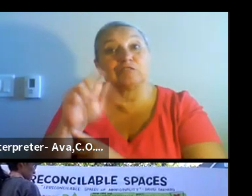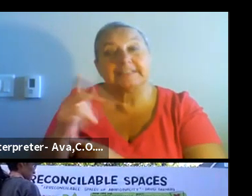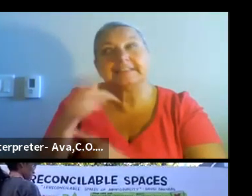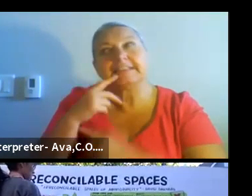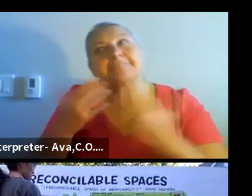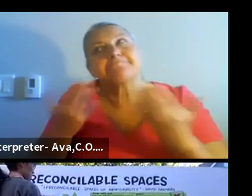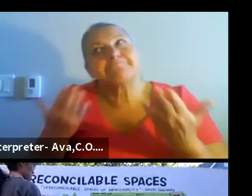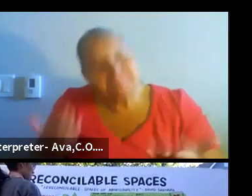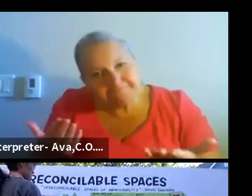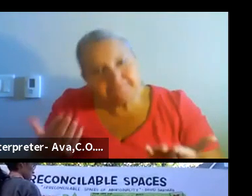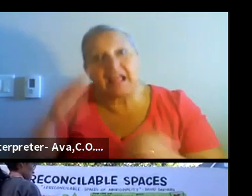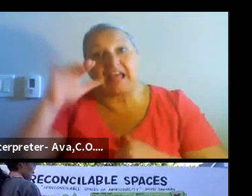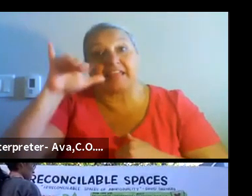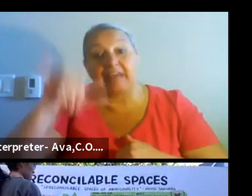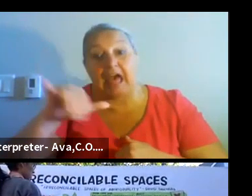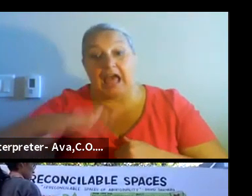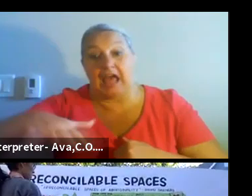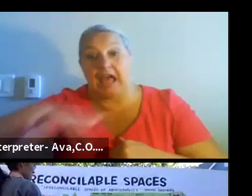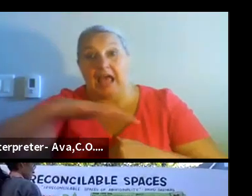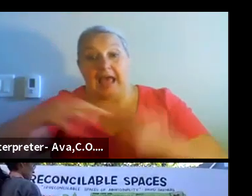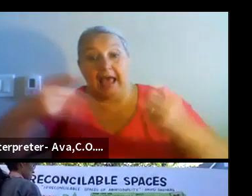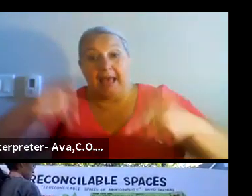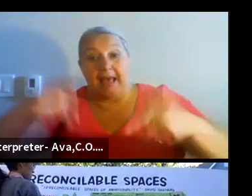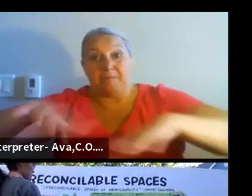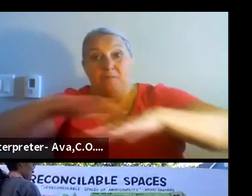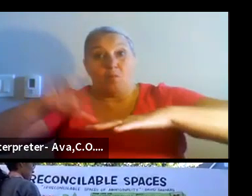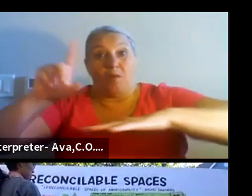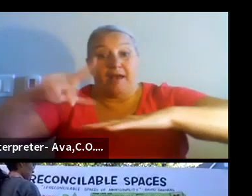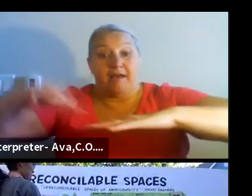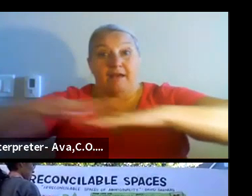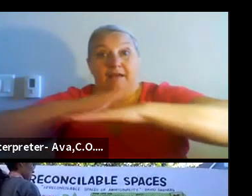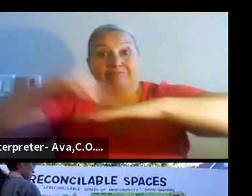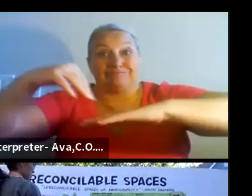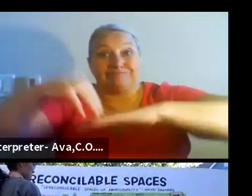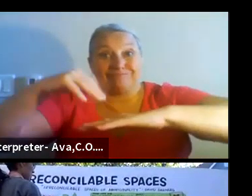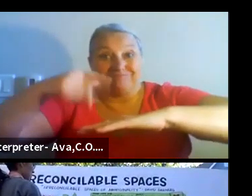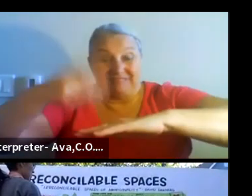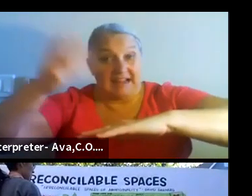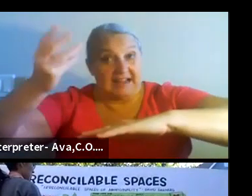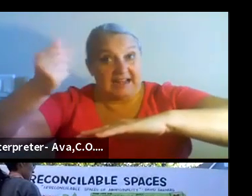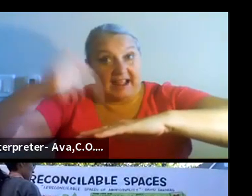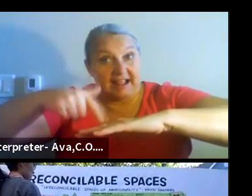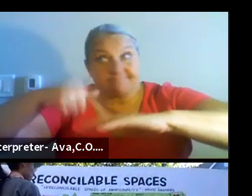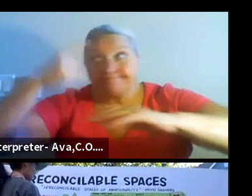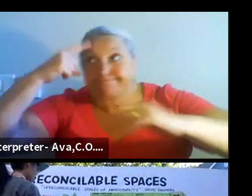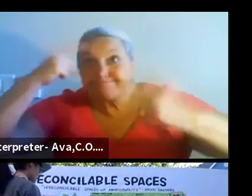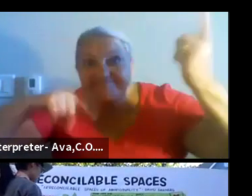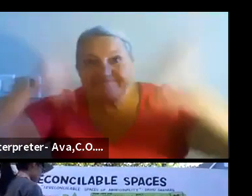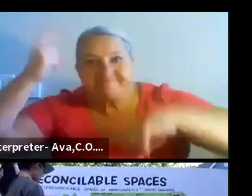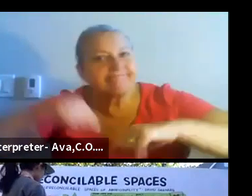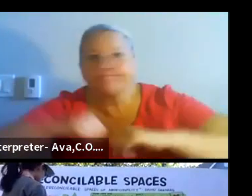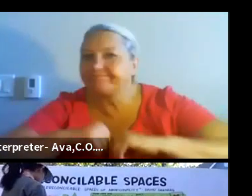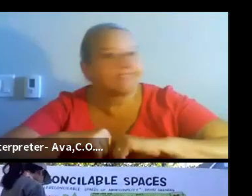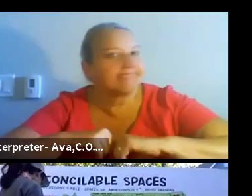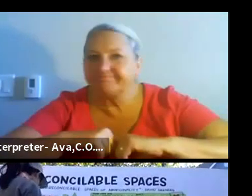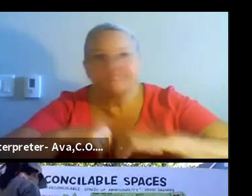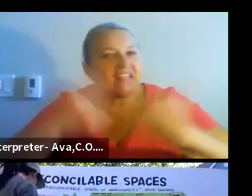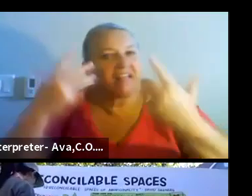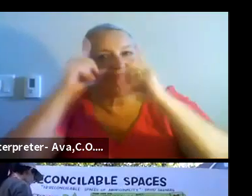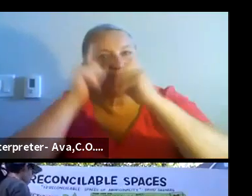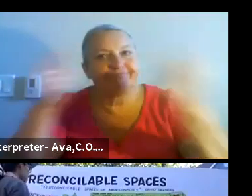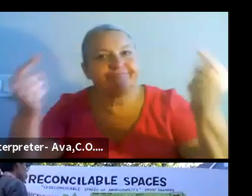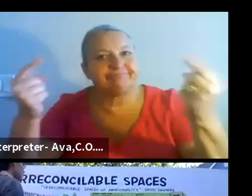Aboriginality. Hence, we devote this final session in our series, and we're hoping it's not the final. I think it was scheduled as final,